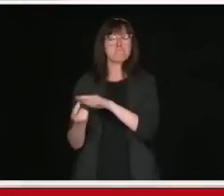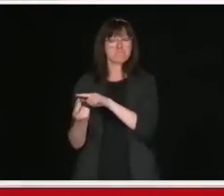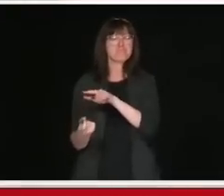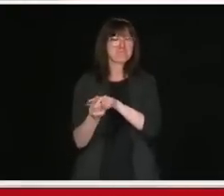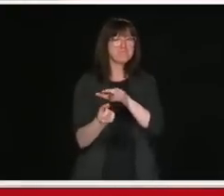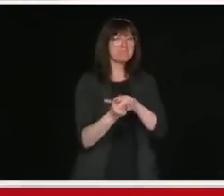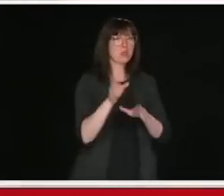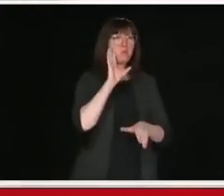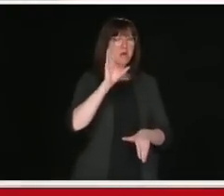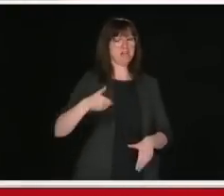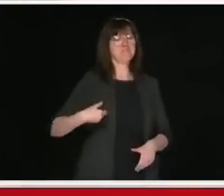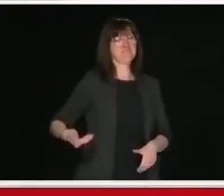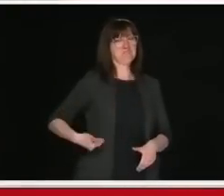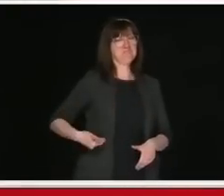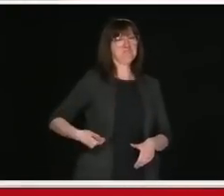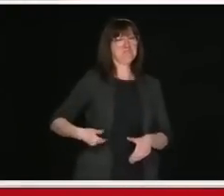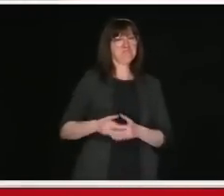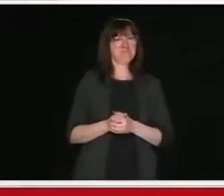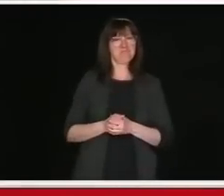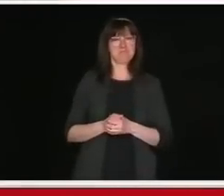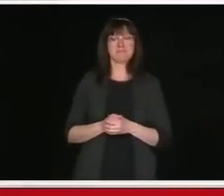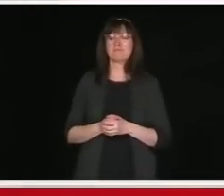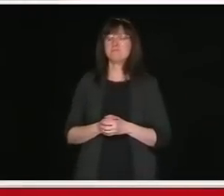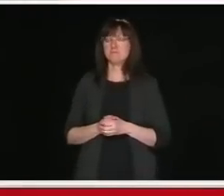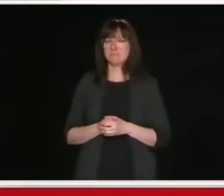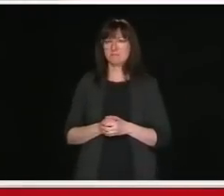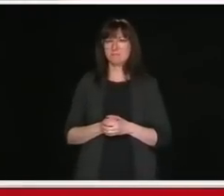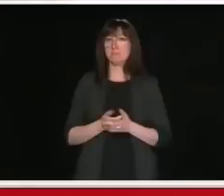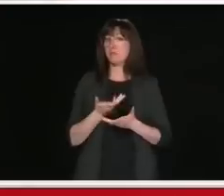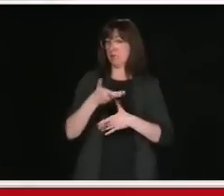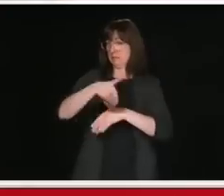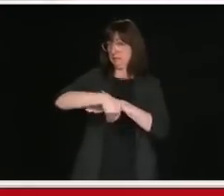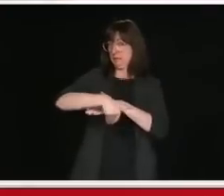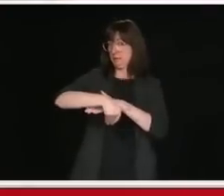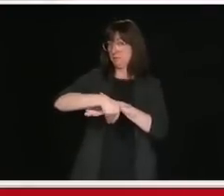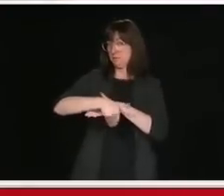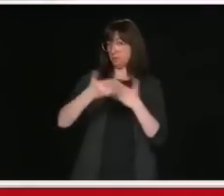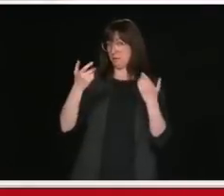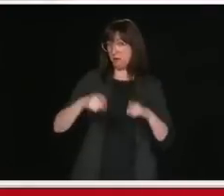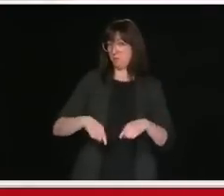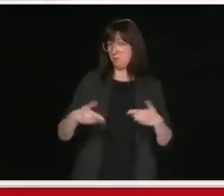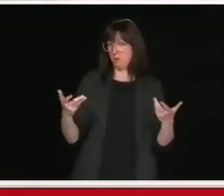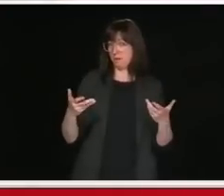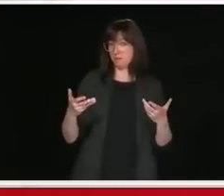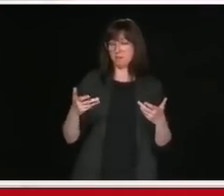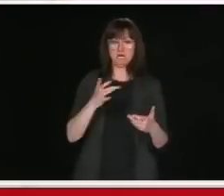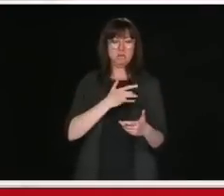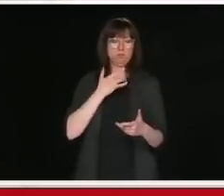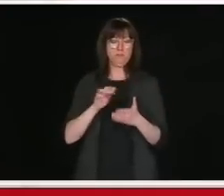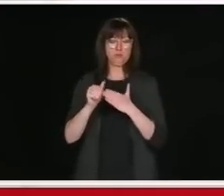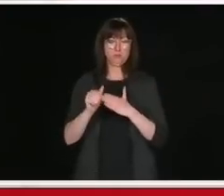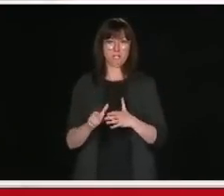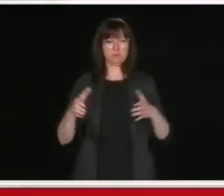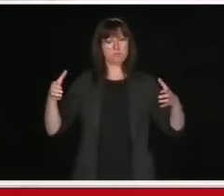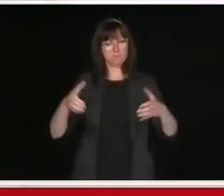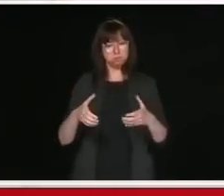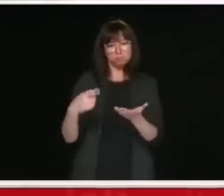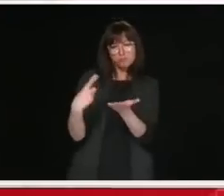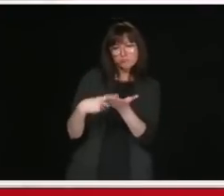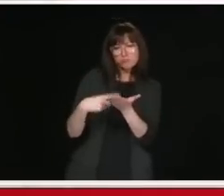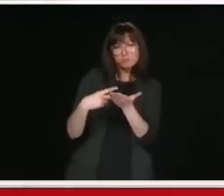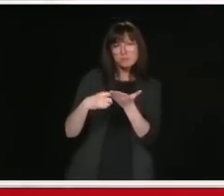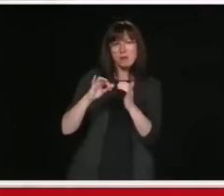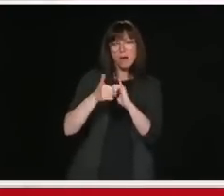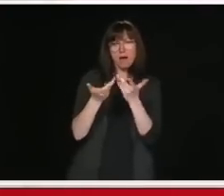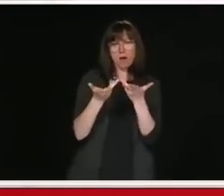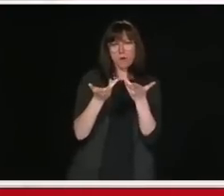soir, les premiers ministres et moi, tonight, the premiers and myself will discuss about the coordination of our efforts and the sharing of data.